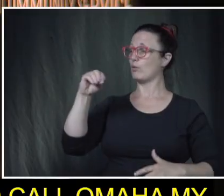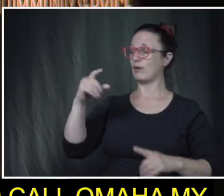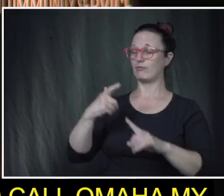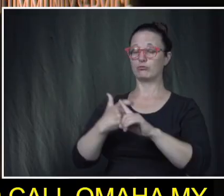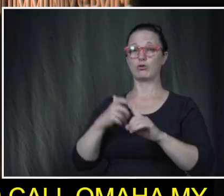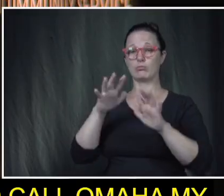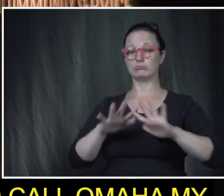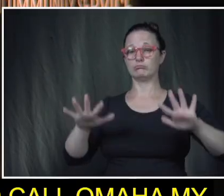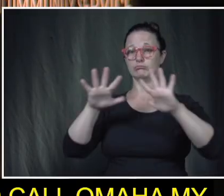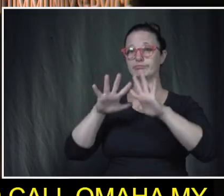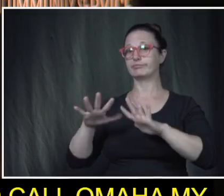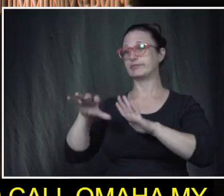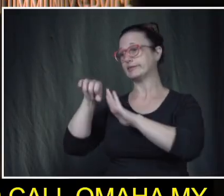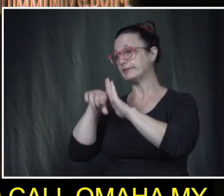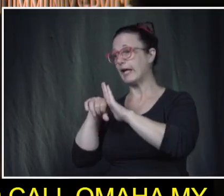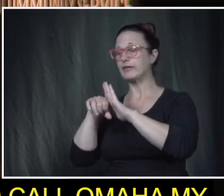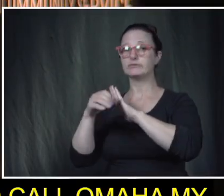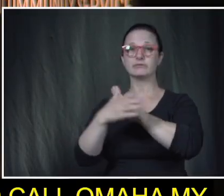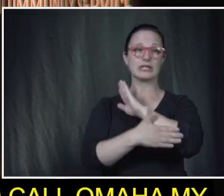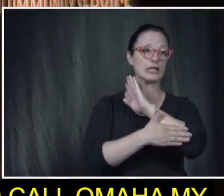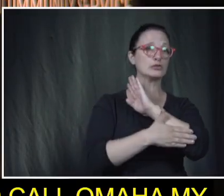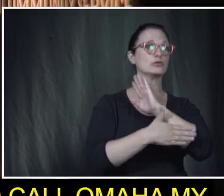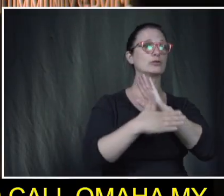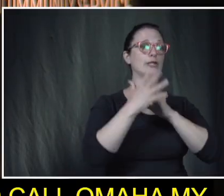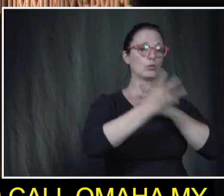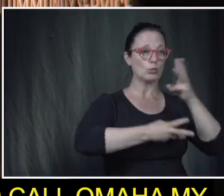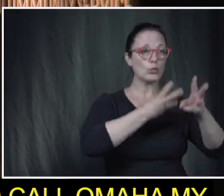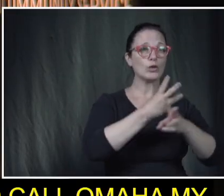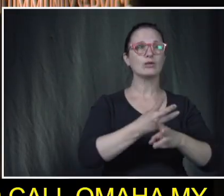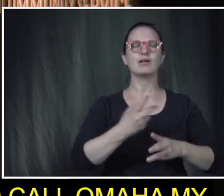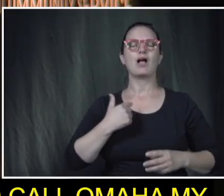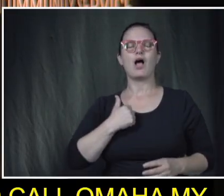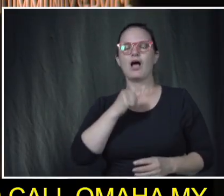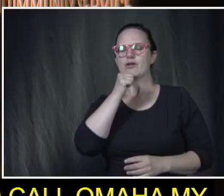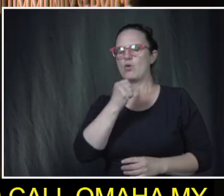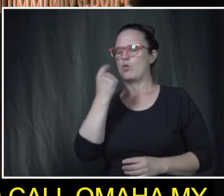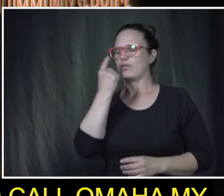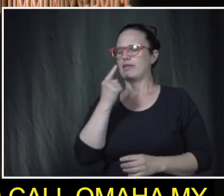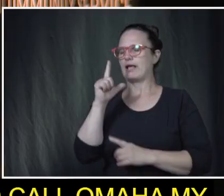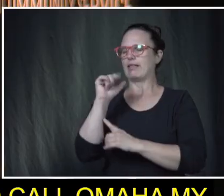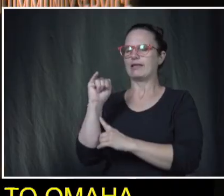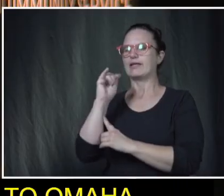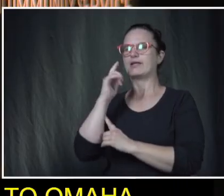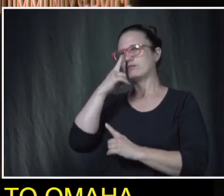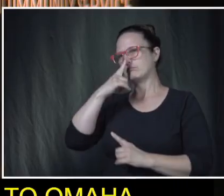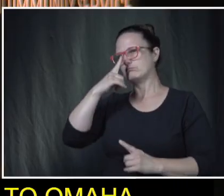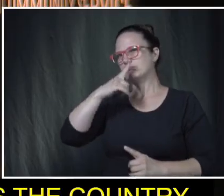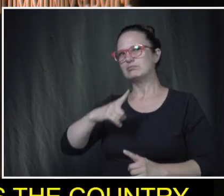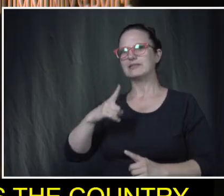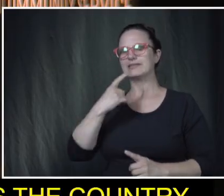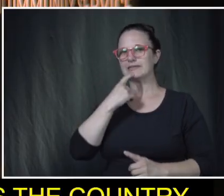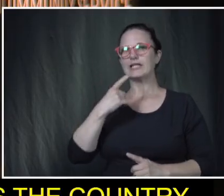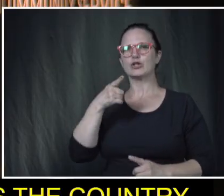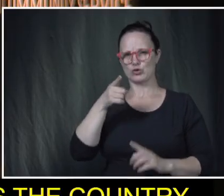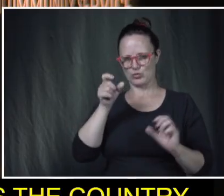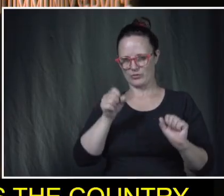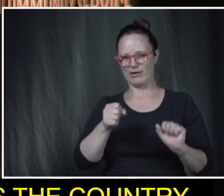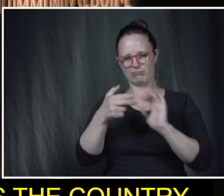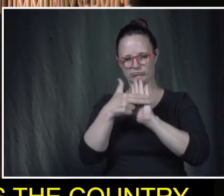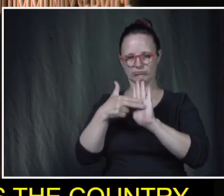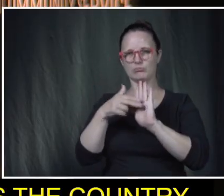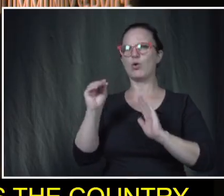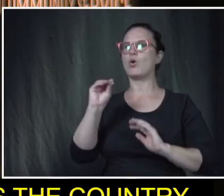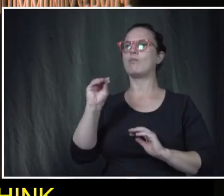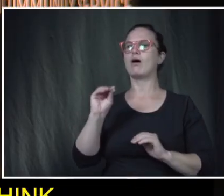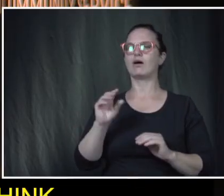state, across the country, around the world, I don't think Chancellor Lee will mind saying you can claim Omaha as your home